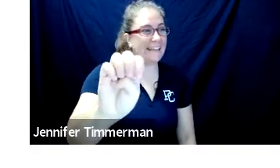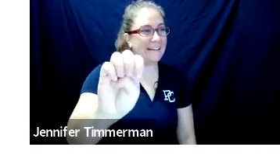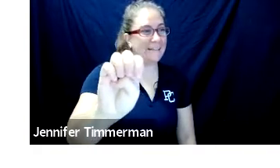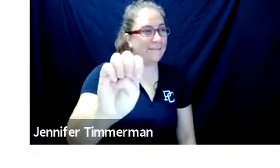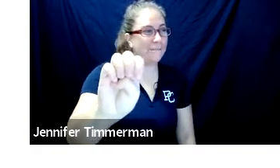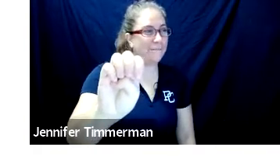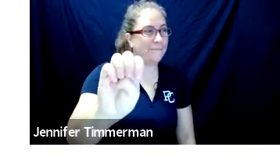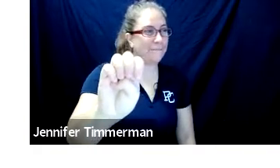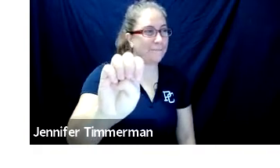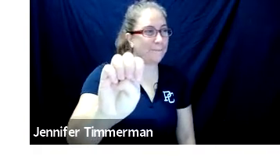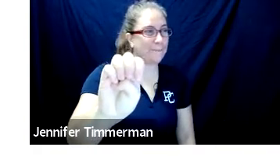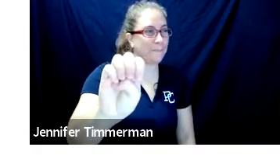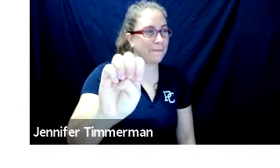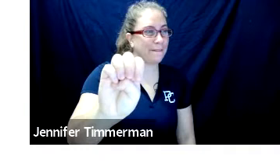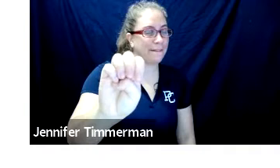E,